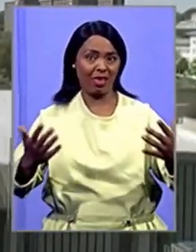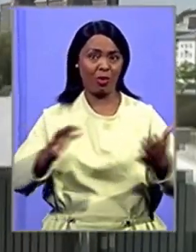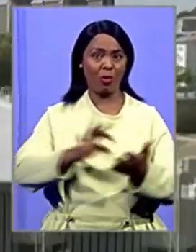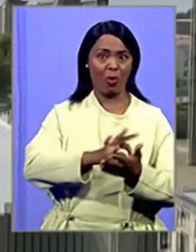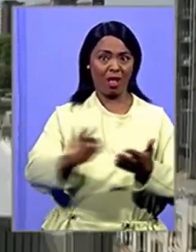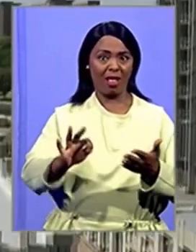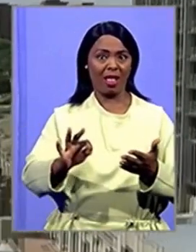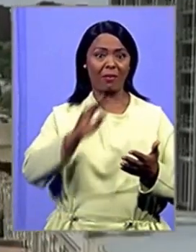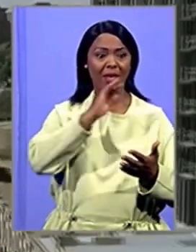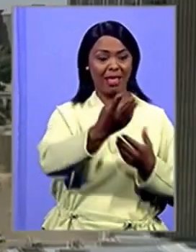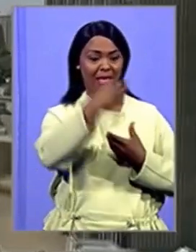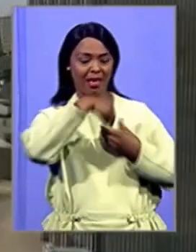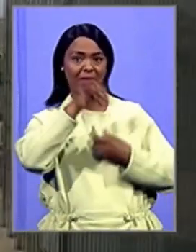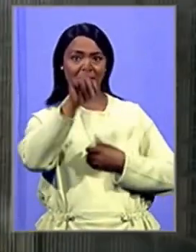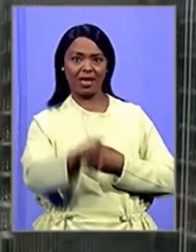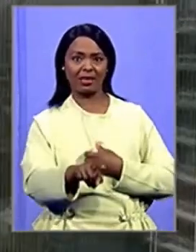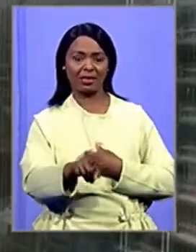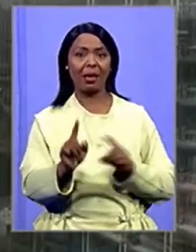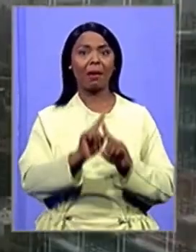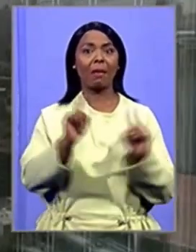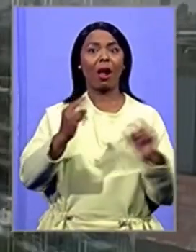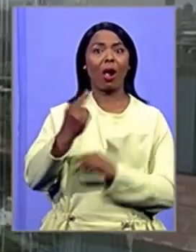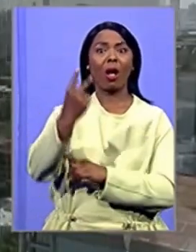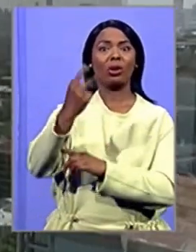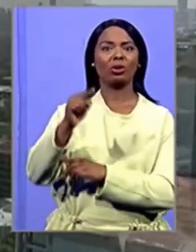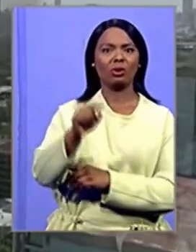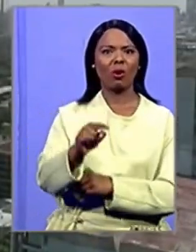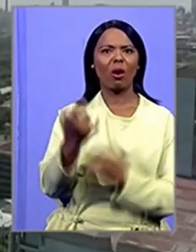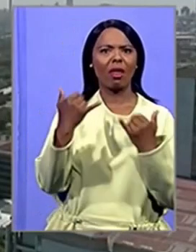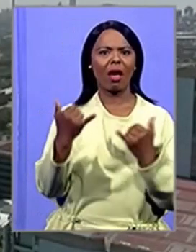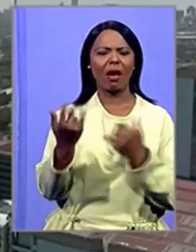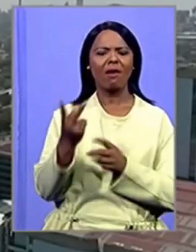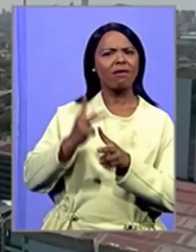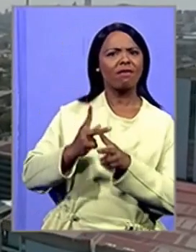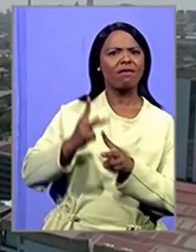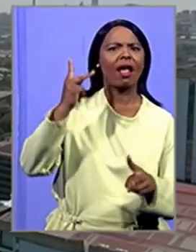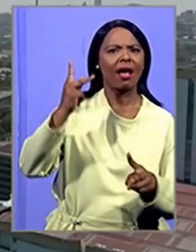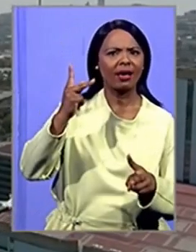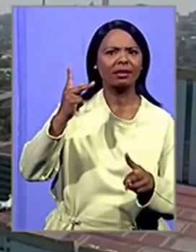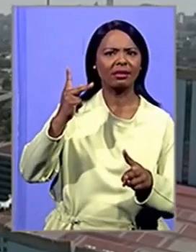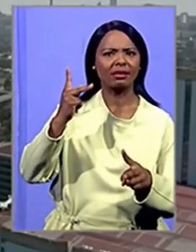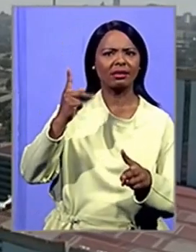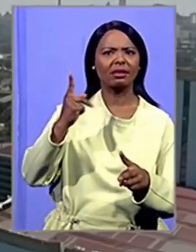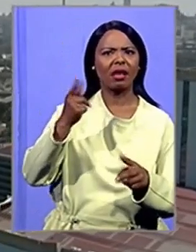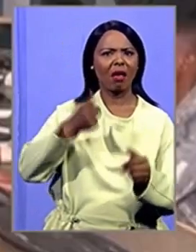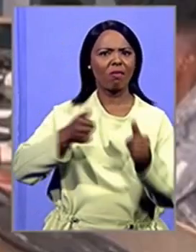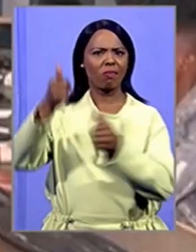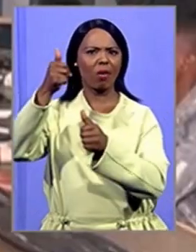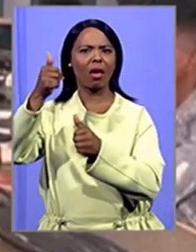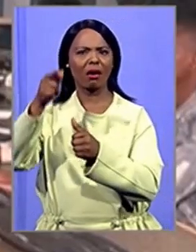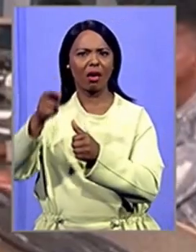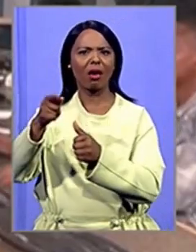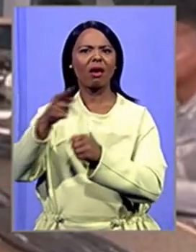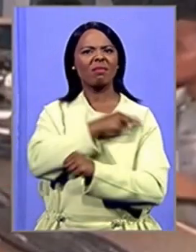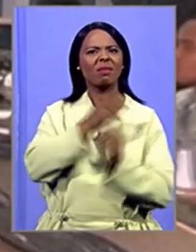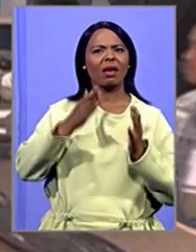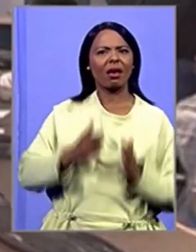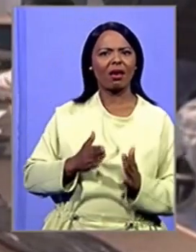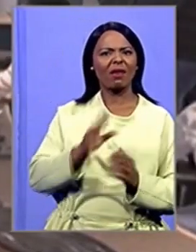be involved. But then also we want to finalize with our comrades in Free State,